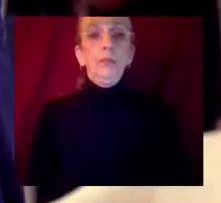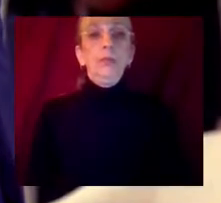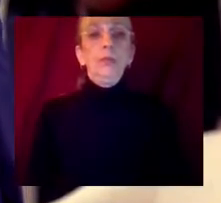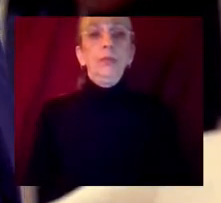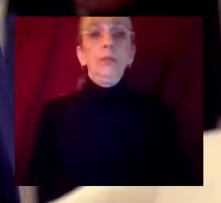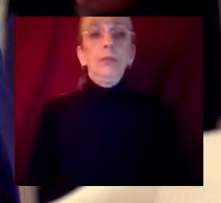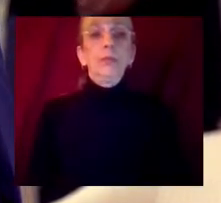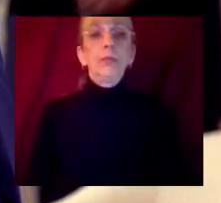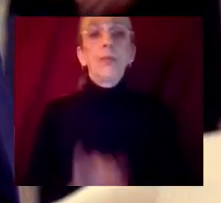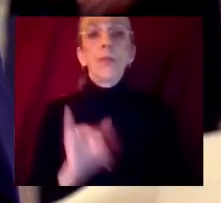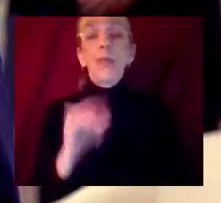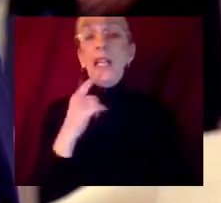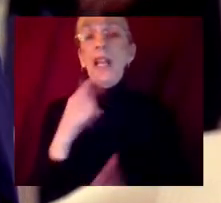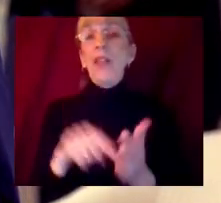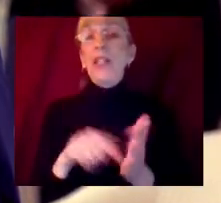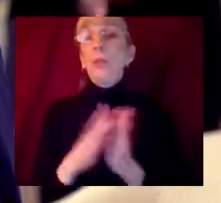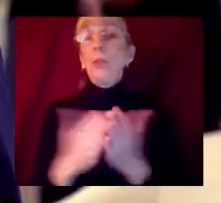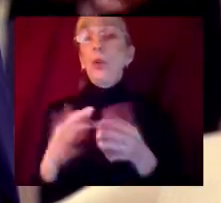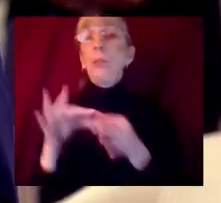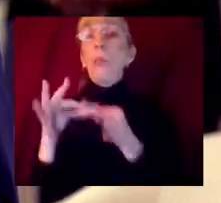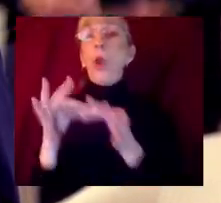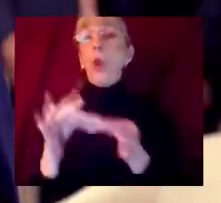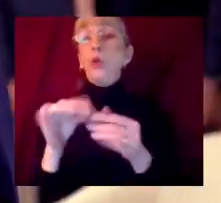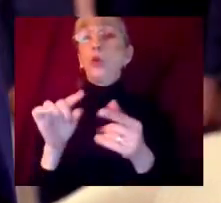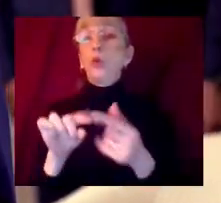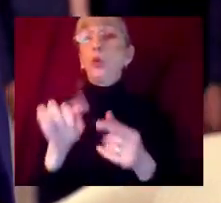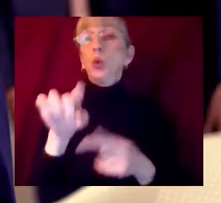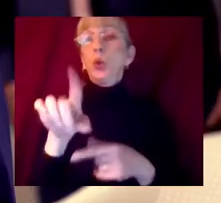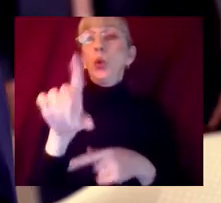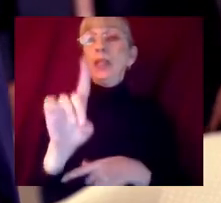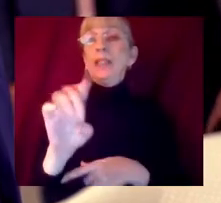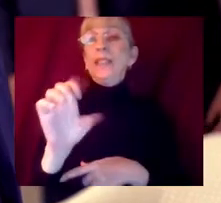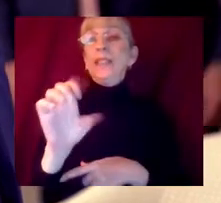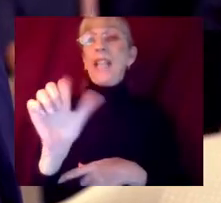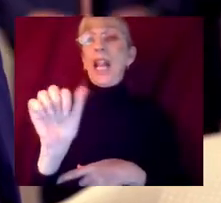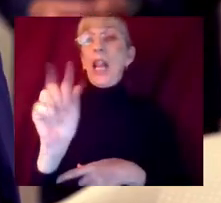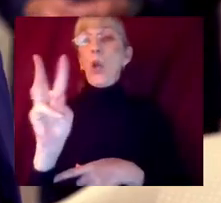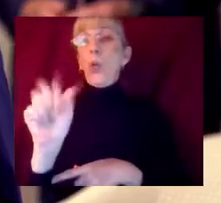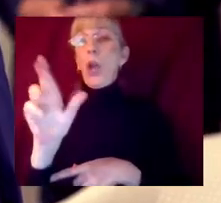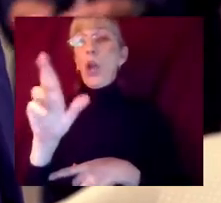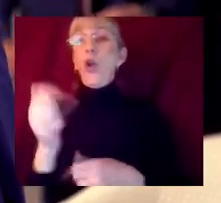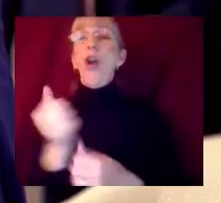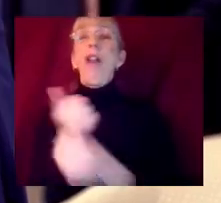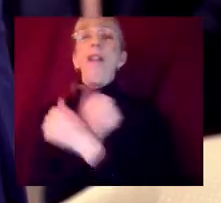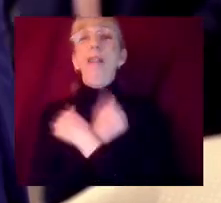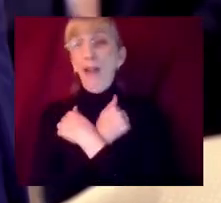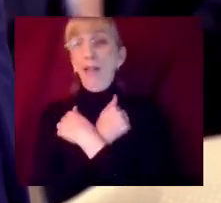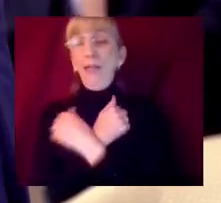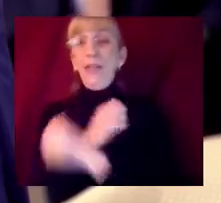That says this book belongs to you, Delaware. Look, Dolly Parton. Okay.